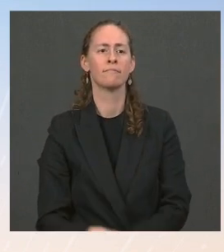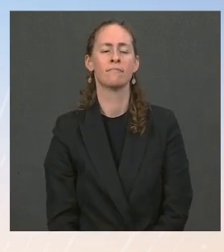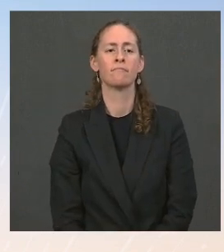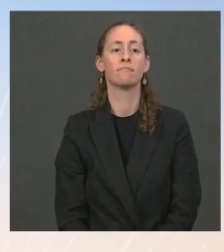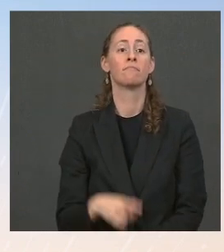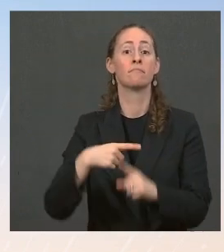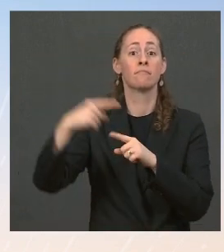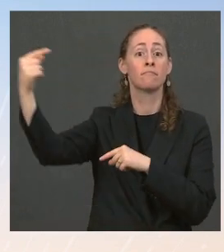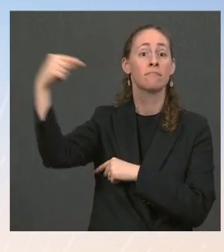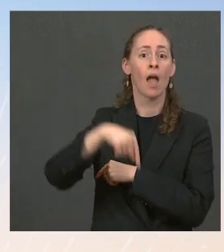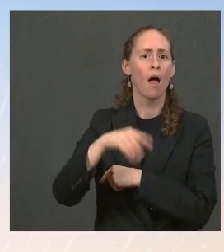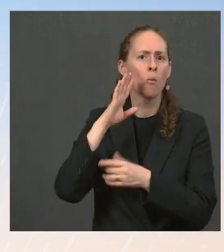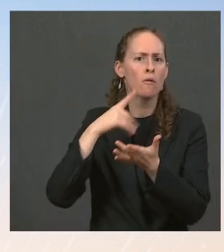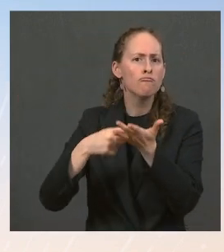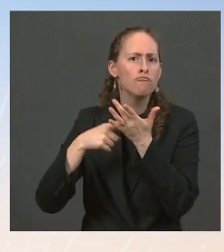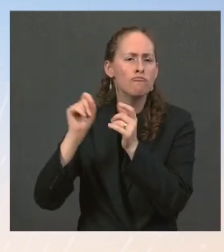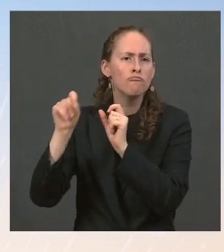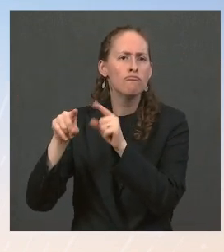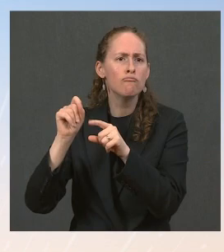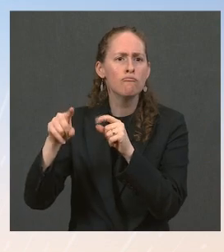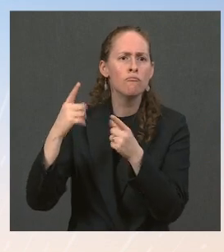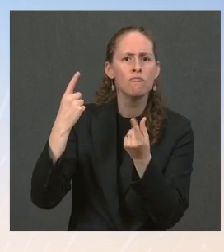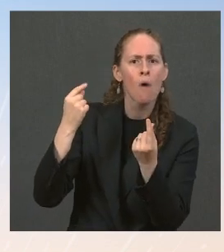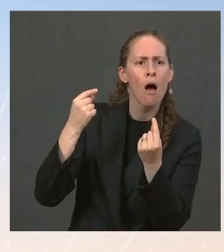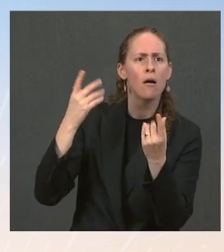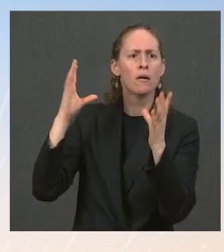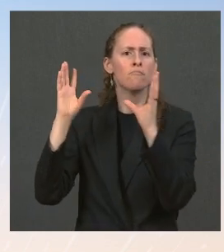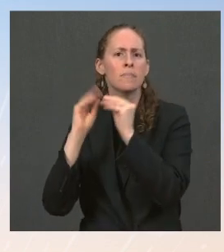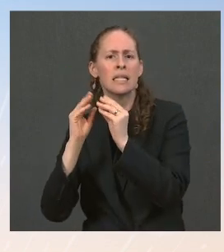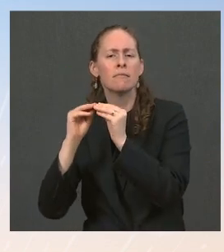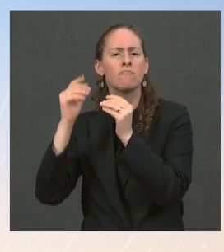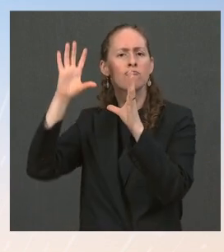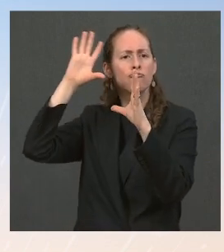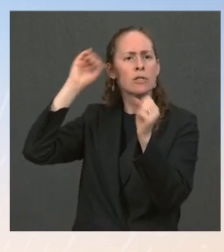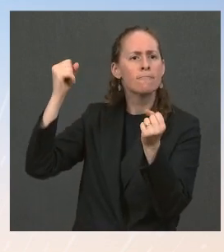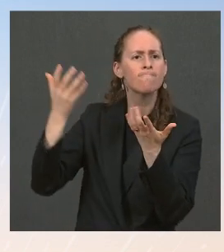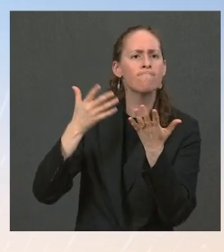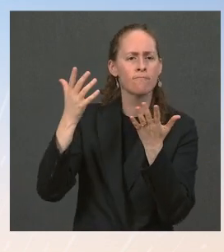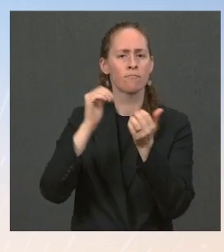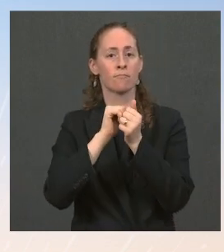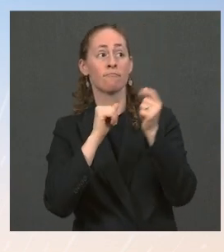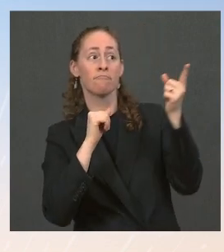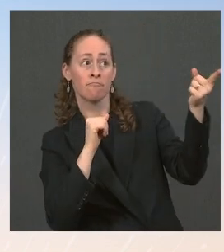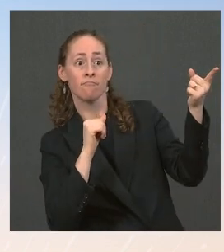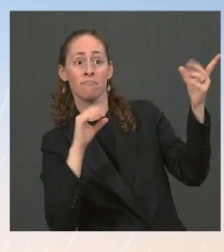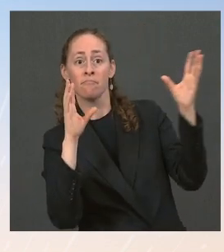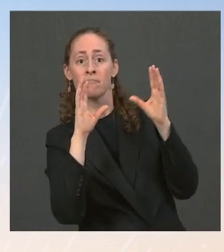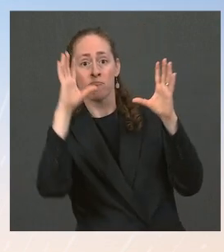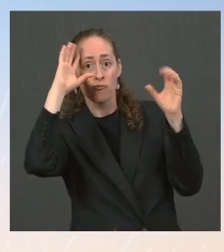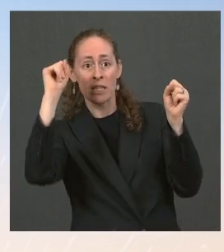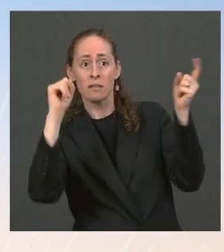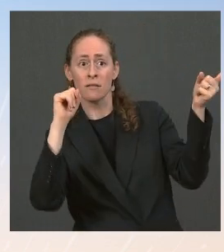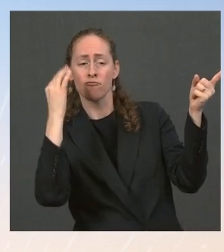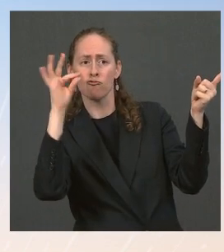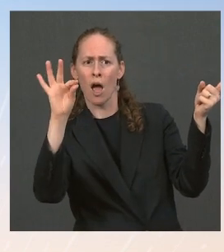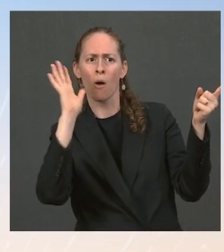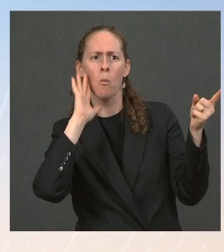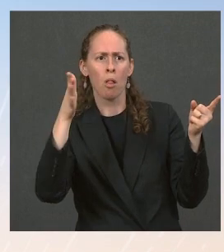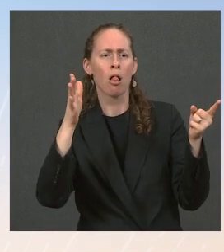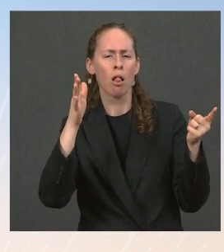Obviously, there'll be a meeting between President Biden and President Macron, and I'm sure they'll discuss this and a range of issues. The Fed